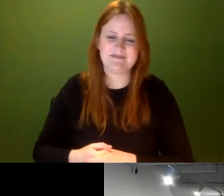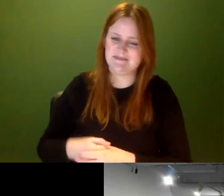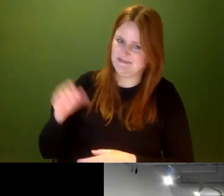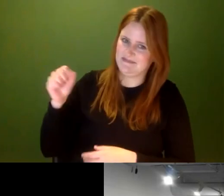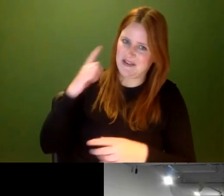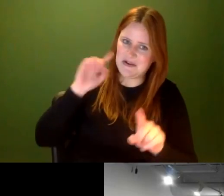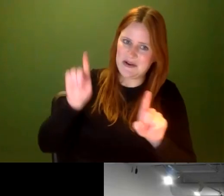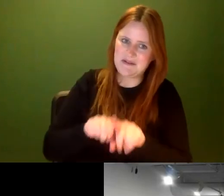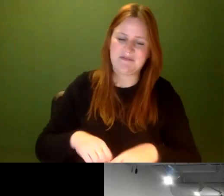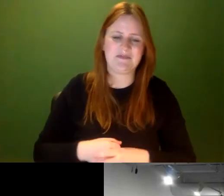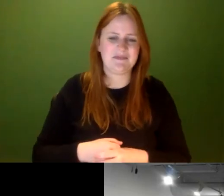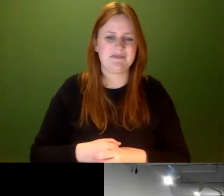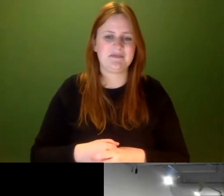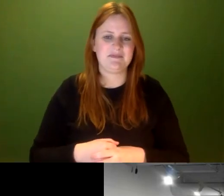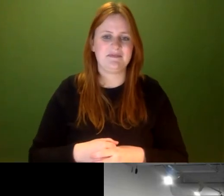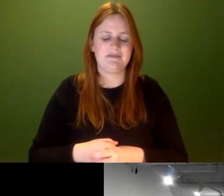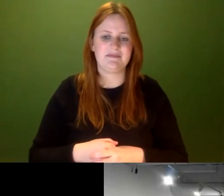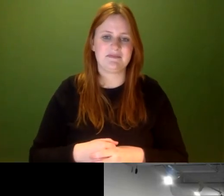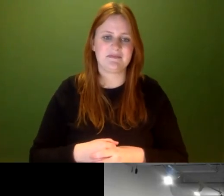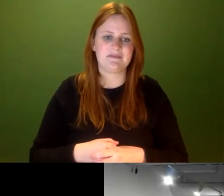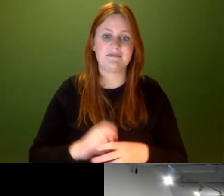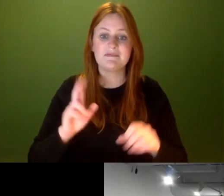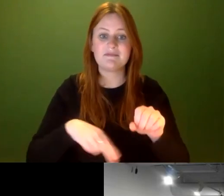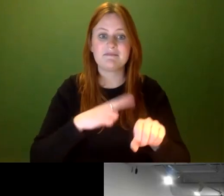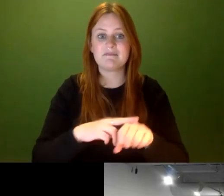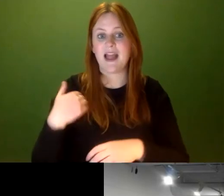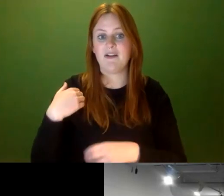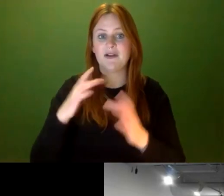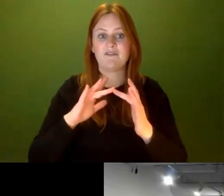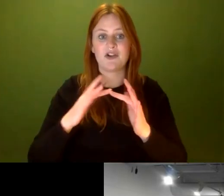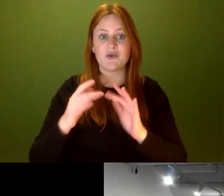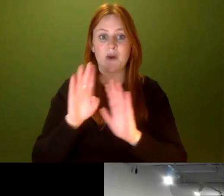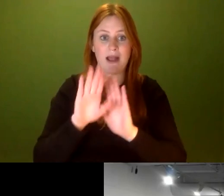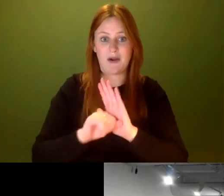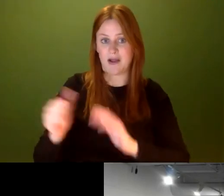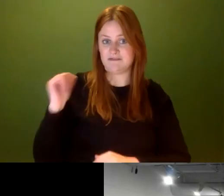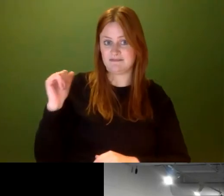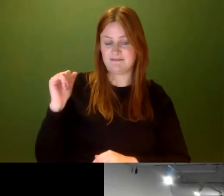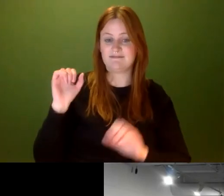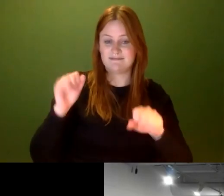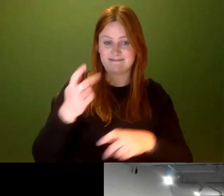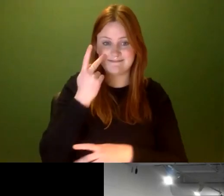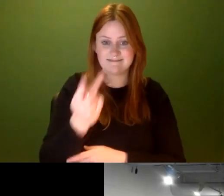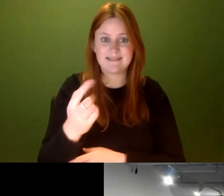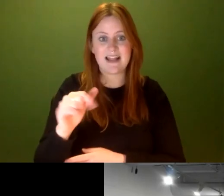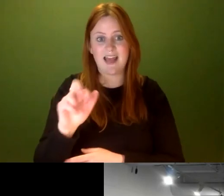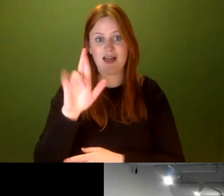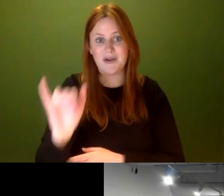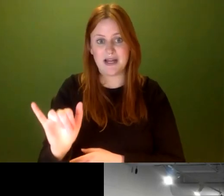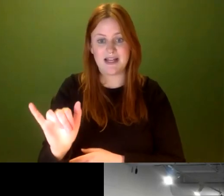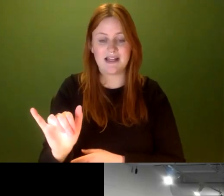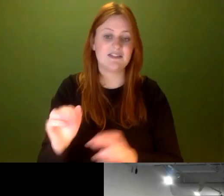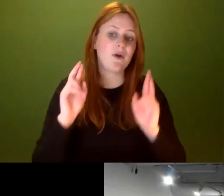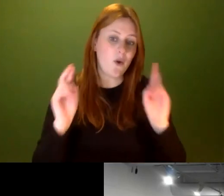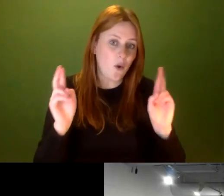And as you can tell, I've got my virtual background in place here in the gallery. So I do hope that